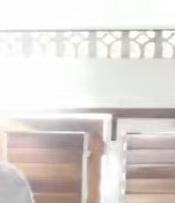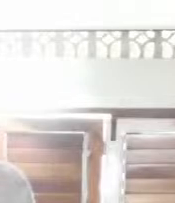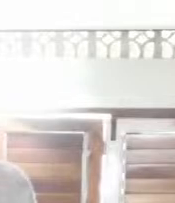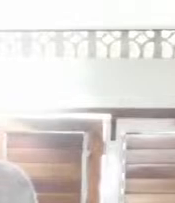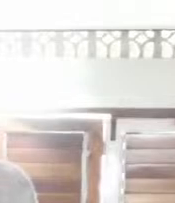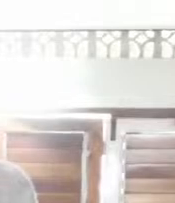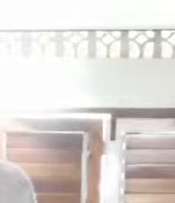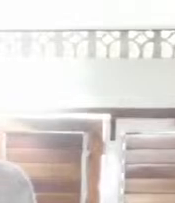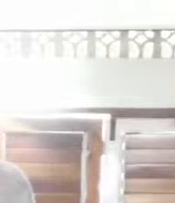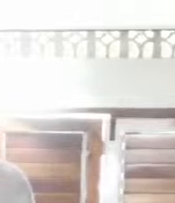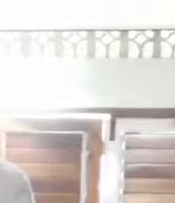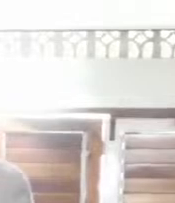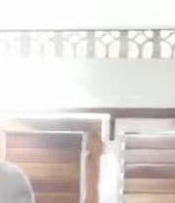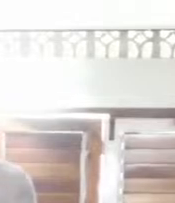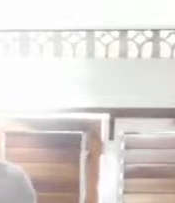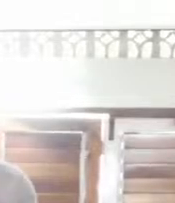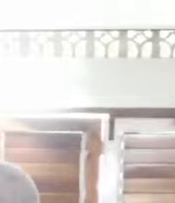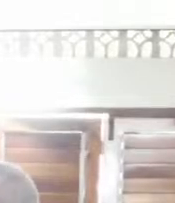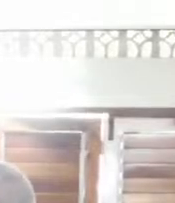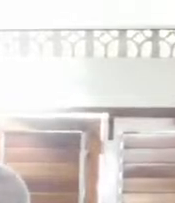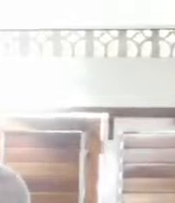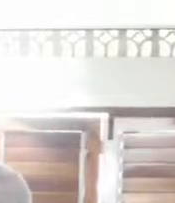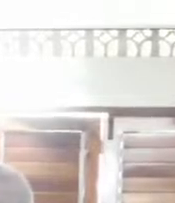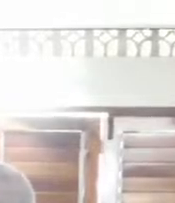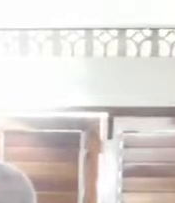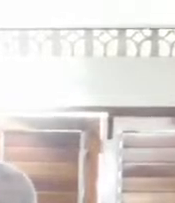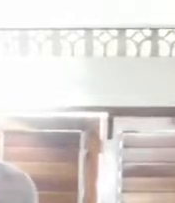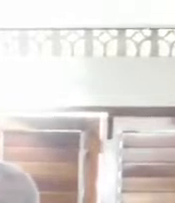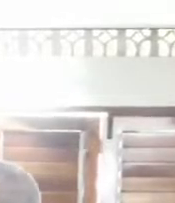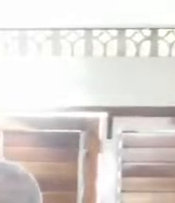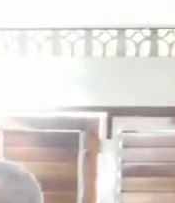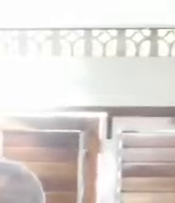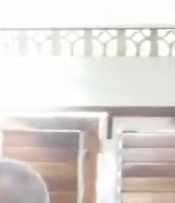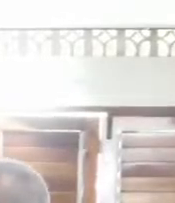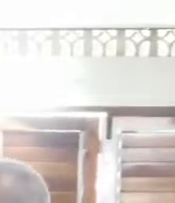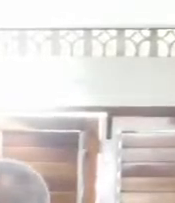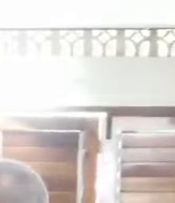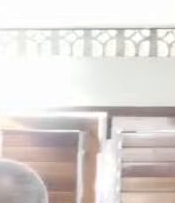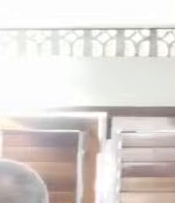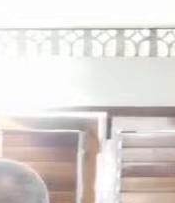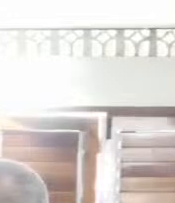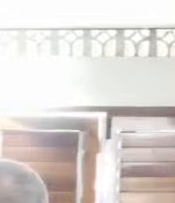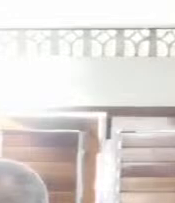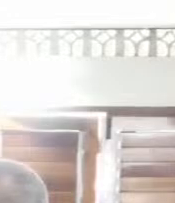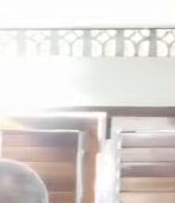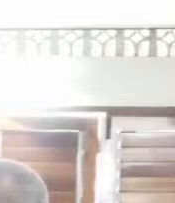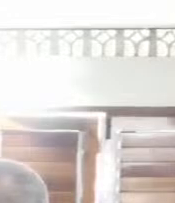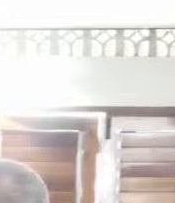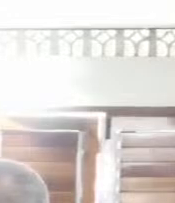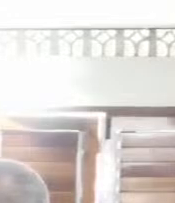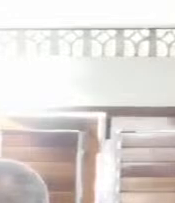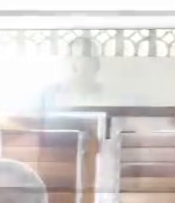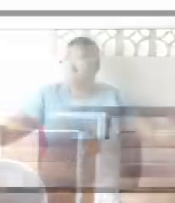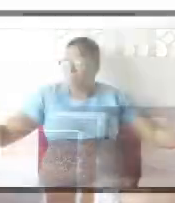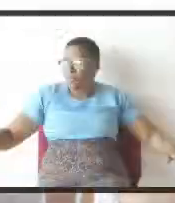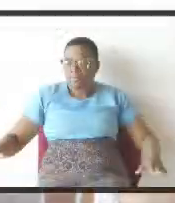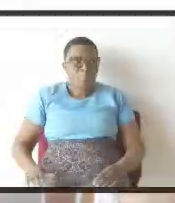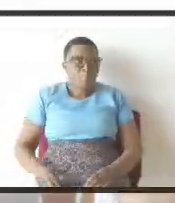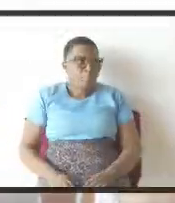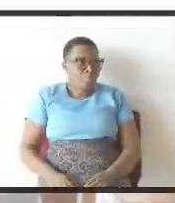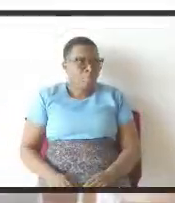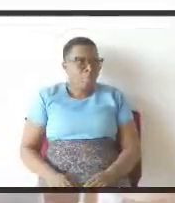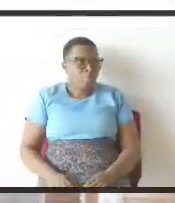God, that you might be able to pass that on to your children. I don't have